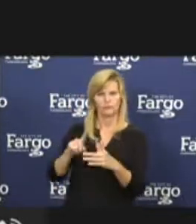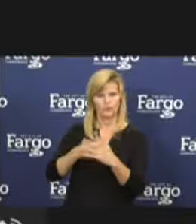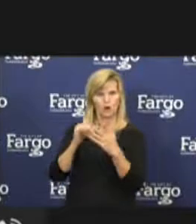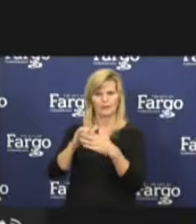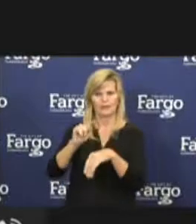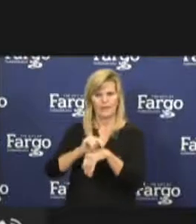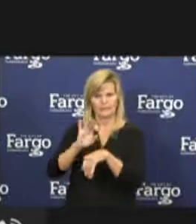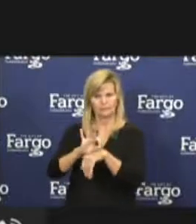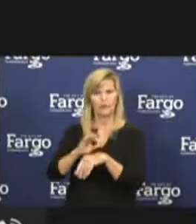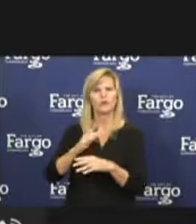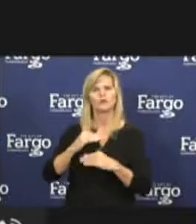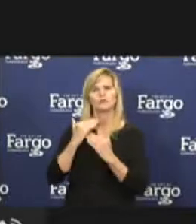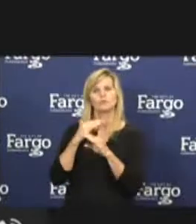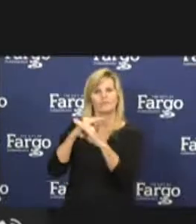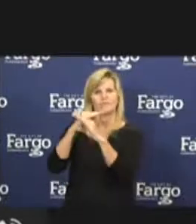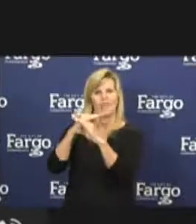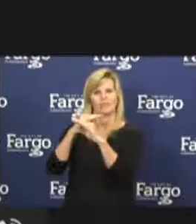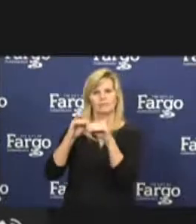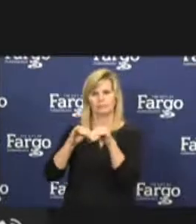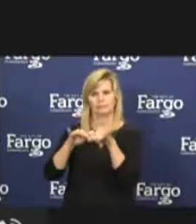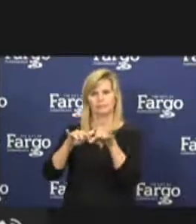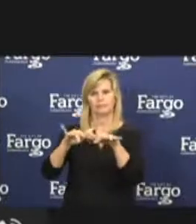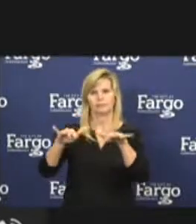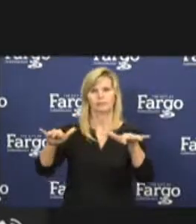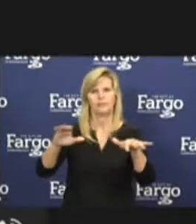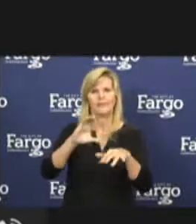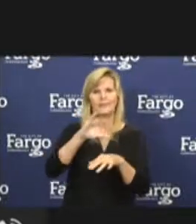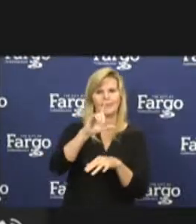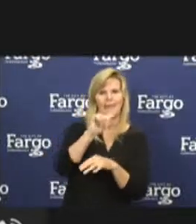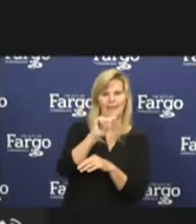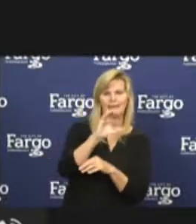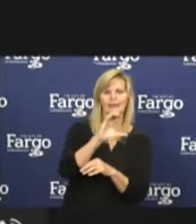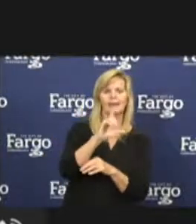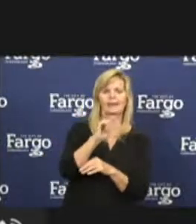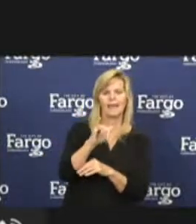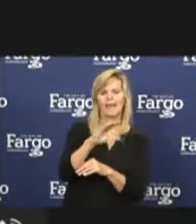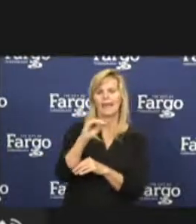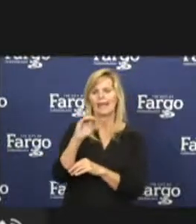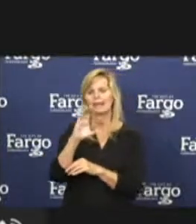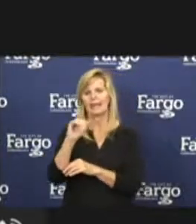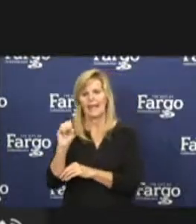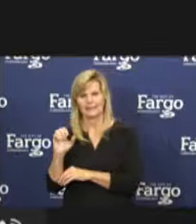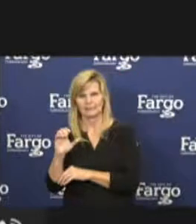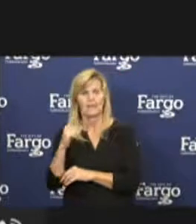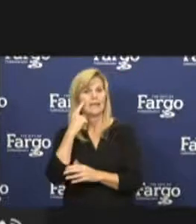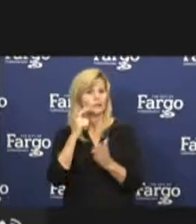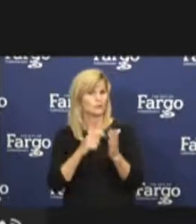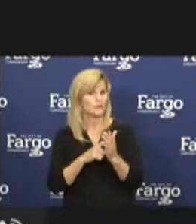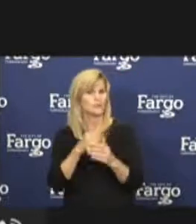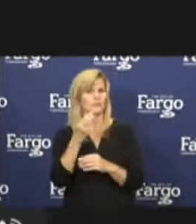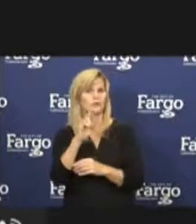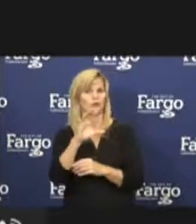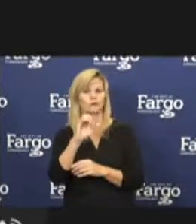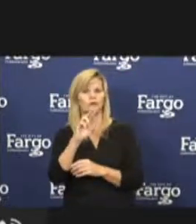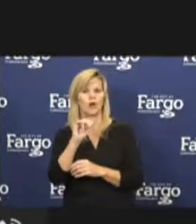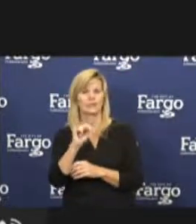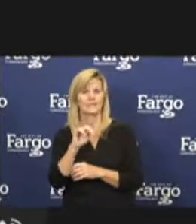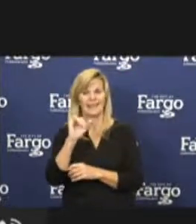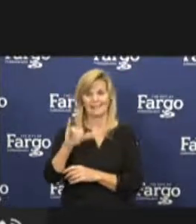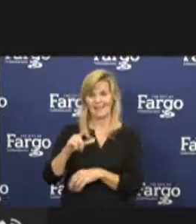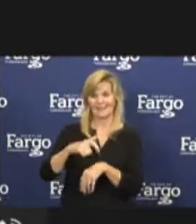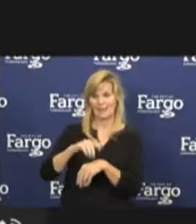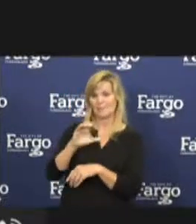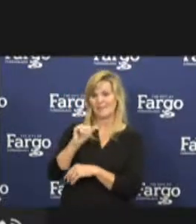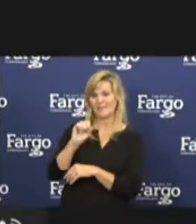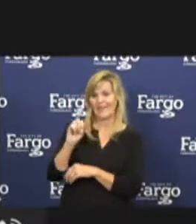of COVID-19 in Cass and Clay counties. As you heard from Dr. Carson, at that time, Cass County was posting